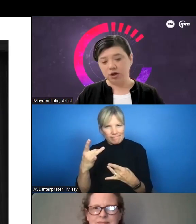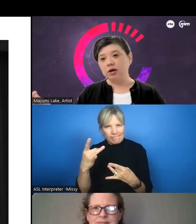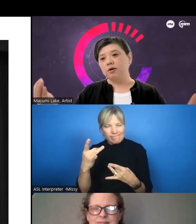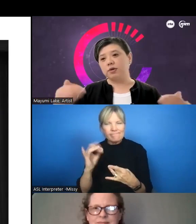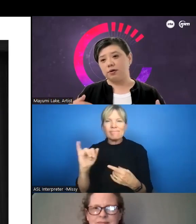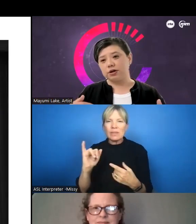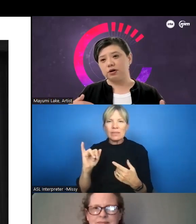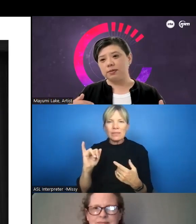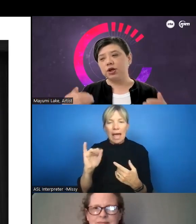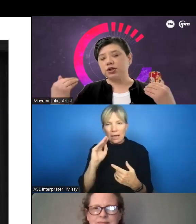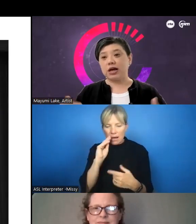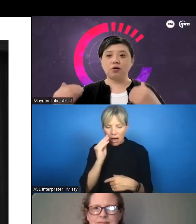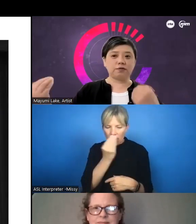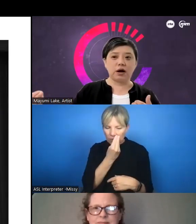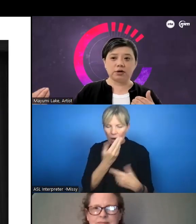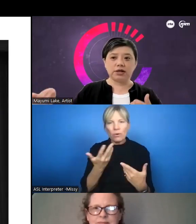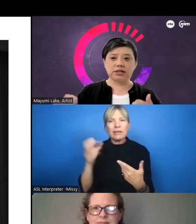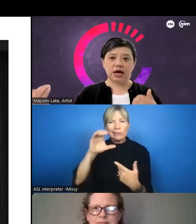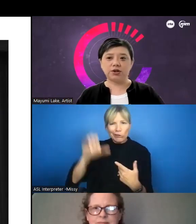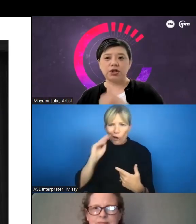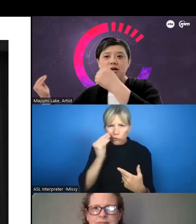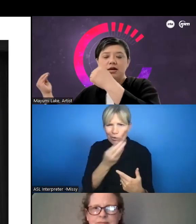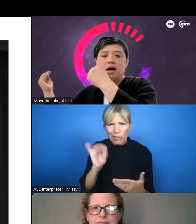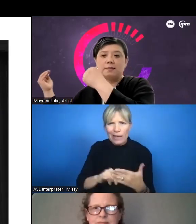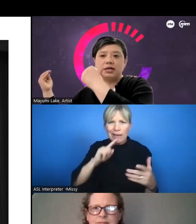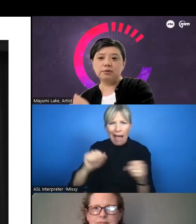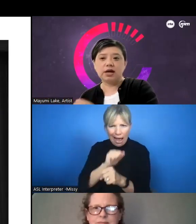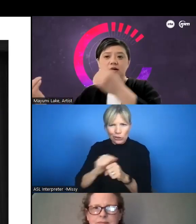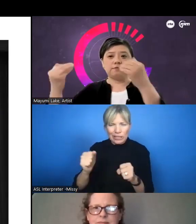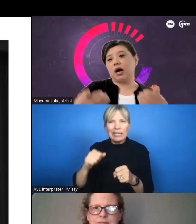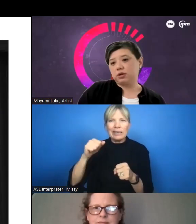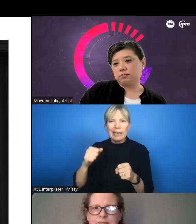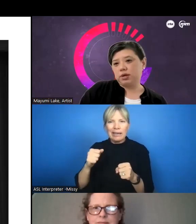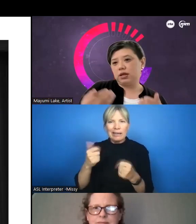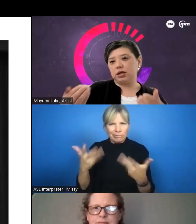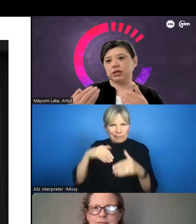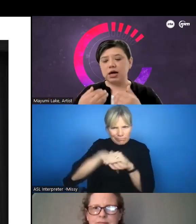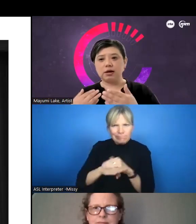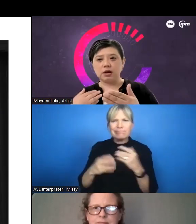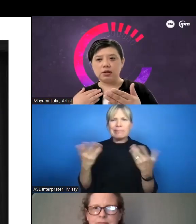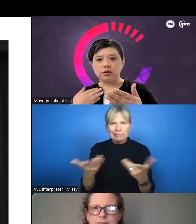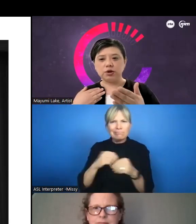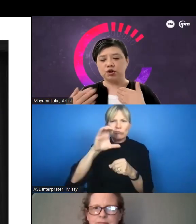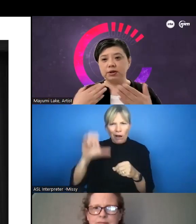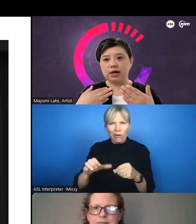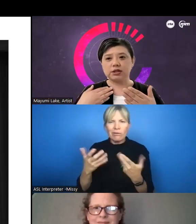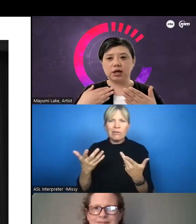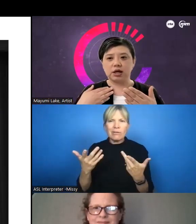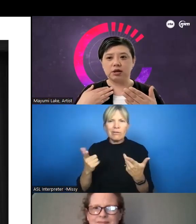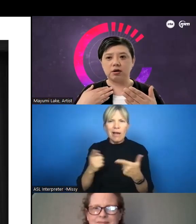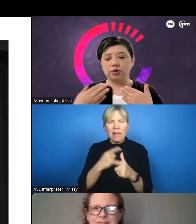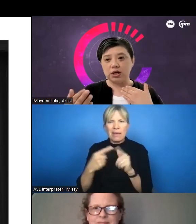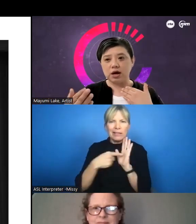a flower, Chicago flower is actually immigrated flower. And then it's kind of simulates